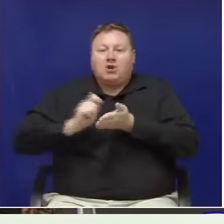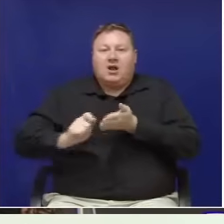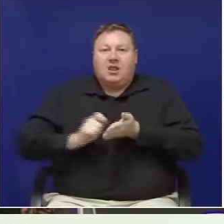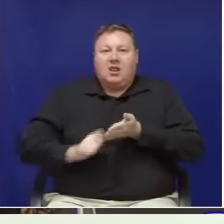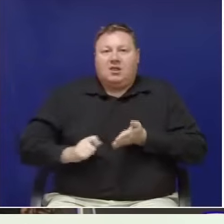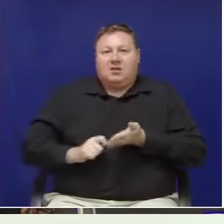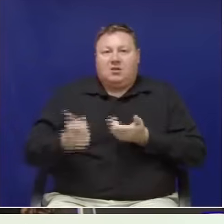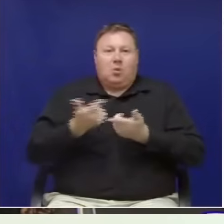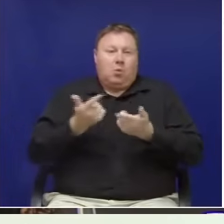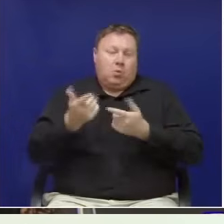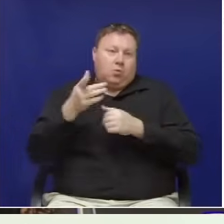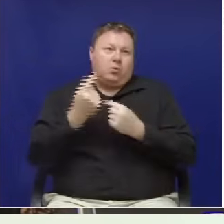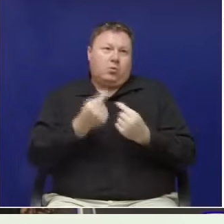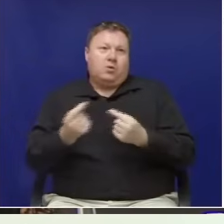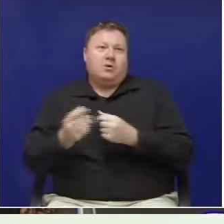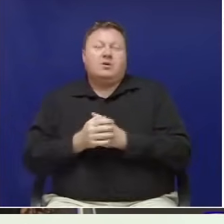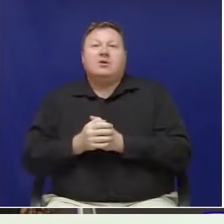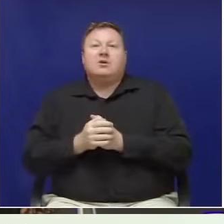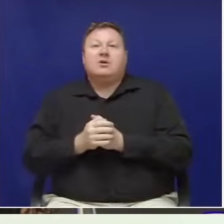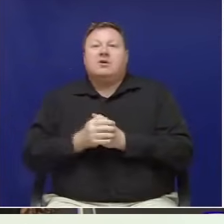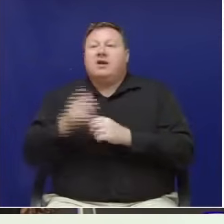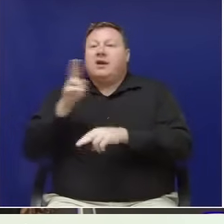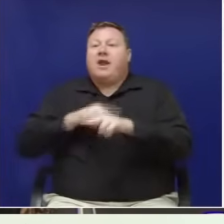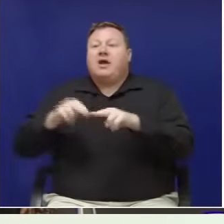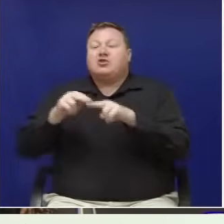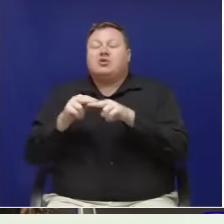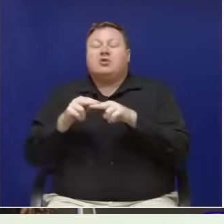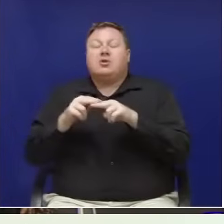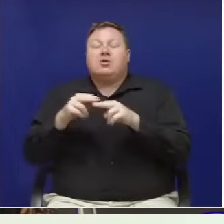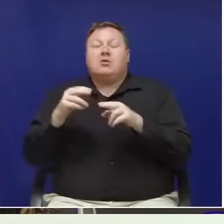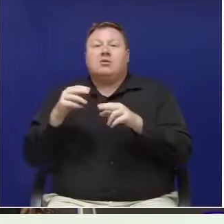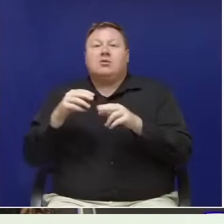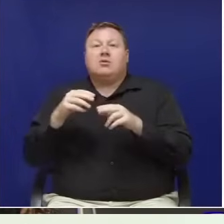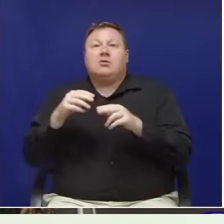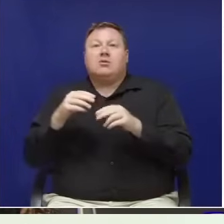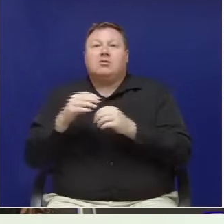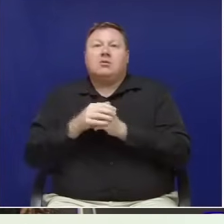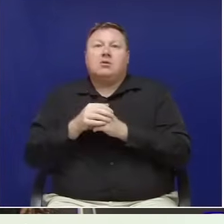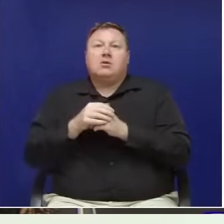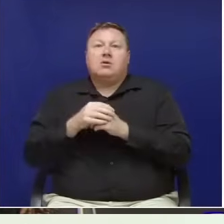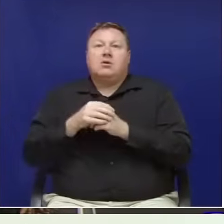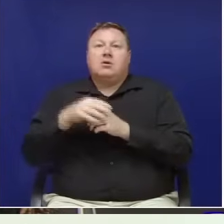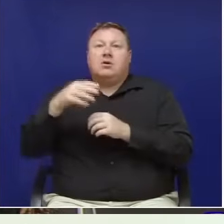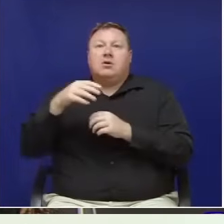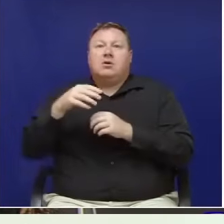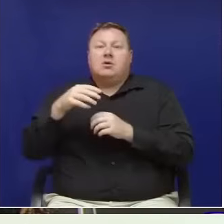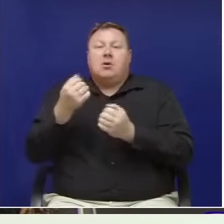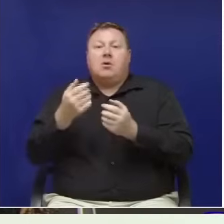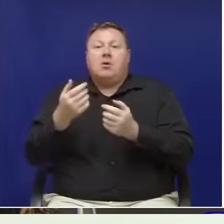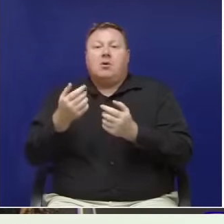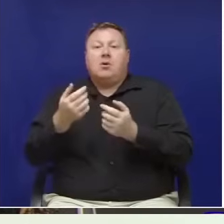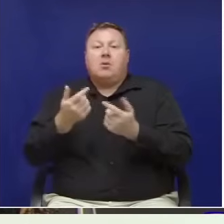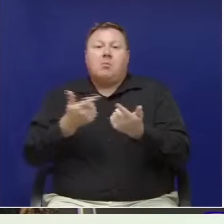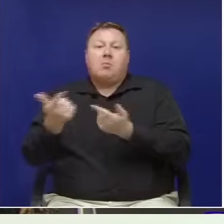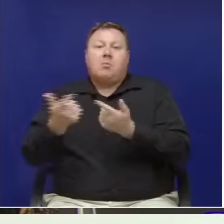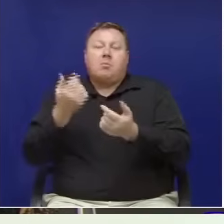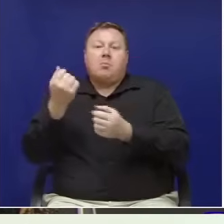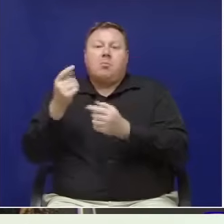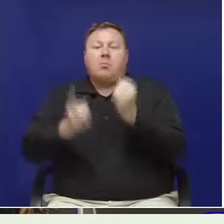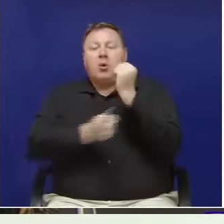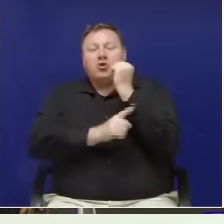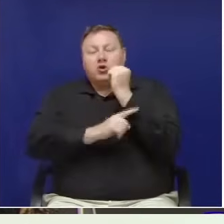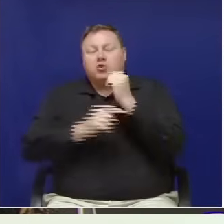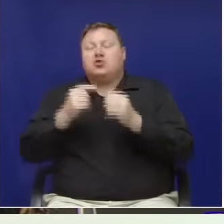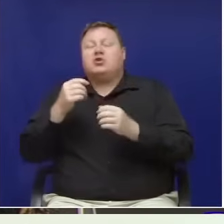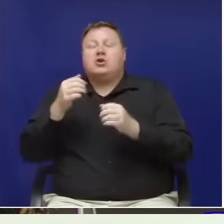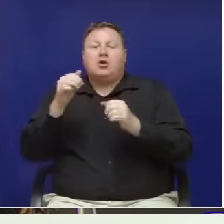the fact that the National Prosecuting Authority, a severely undercapacitated institution, only trains 100 graduates